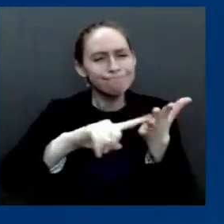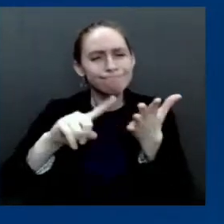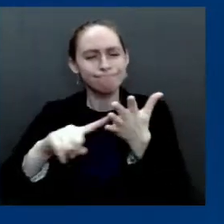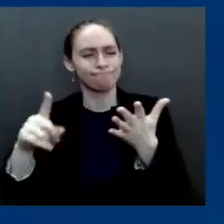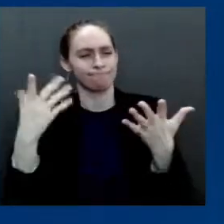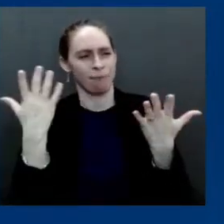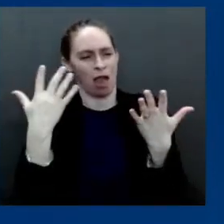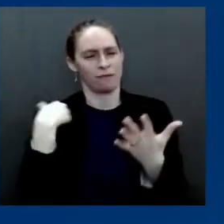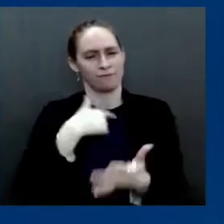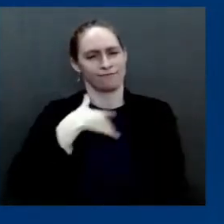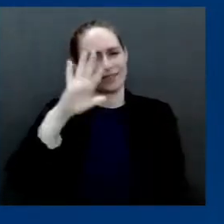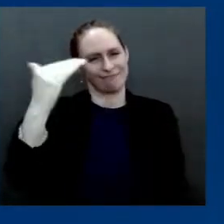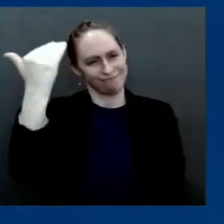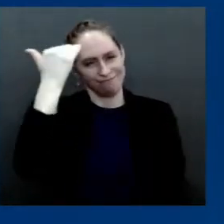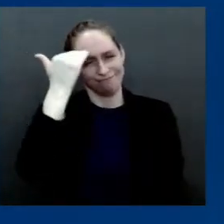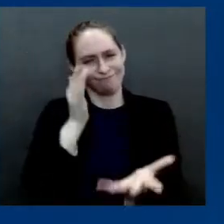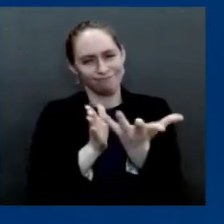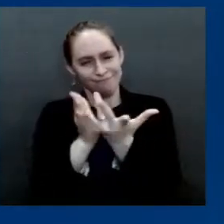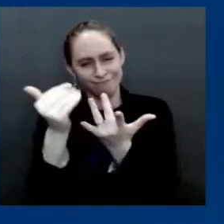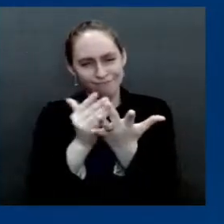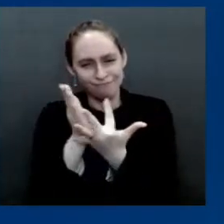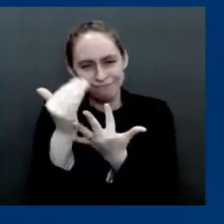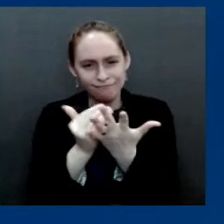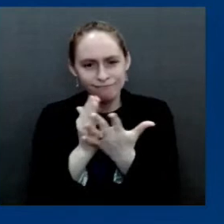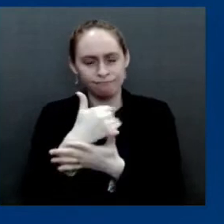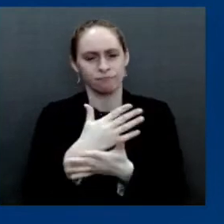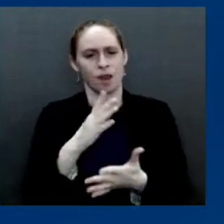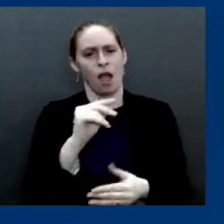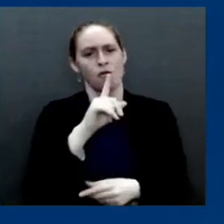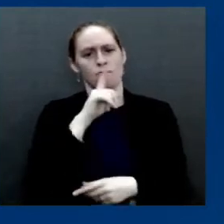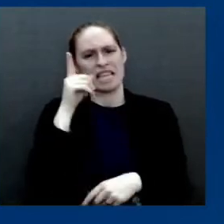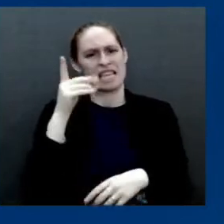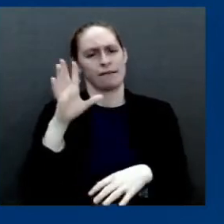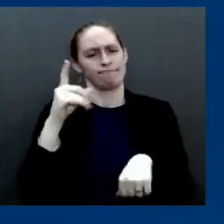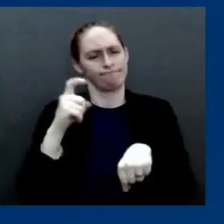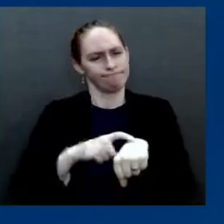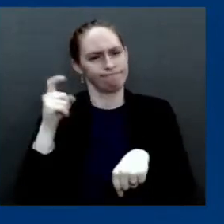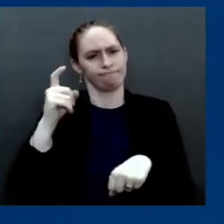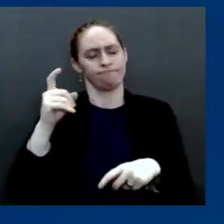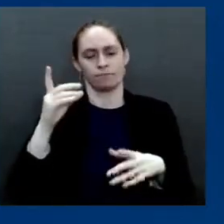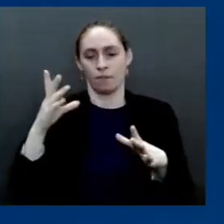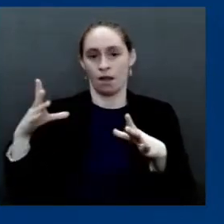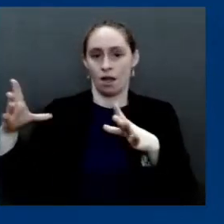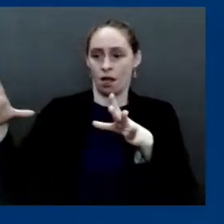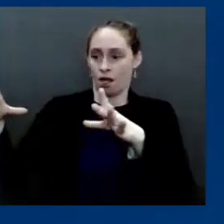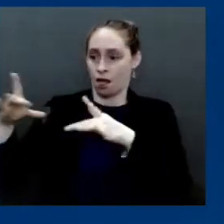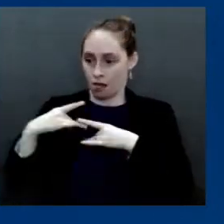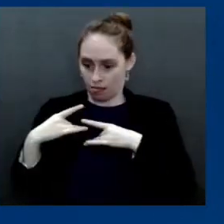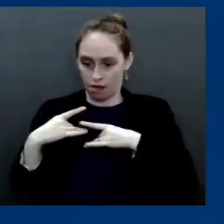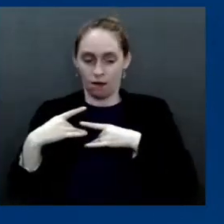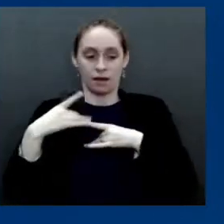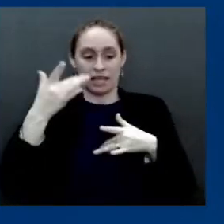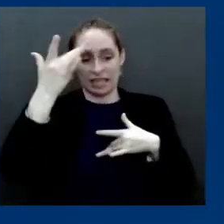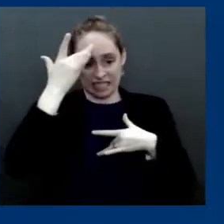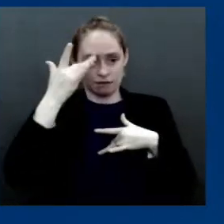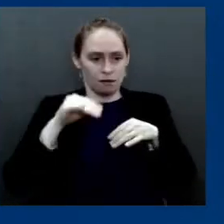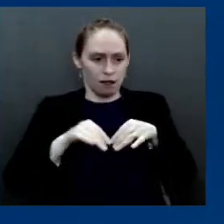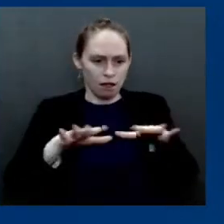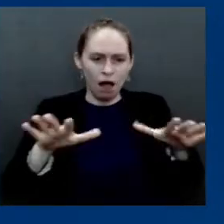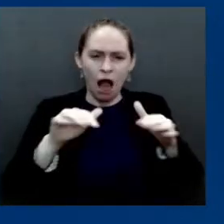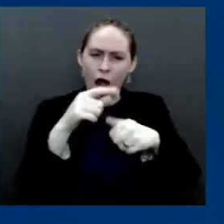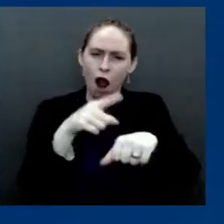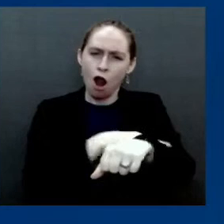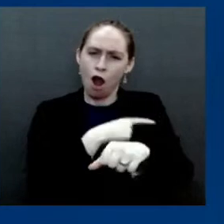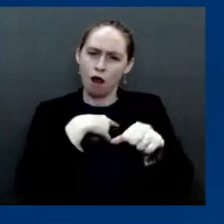that when infection with SARS-CoV-2, people are infected with SARS-CoV-2, people are most infectious in the 1 to 2